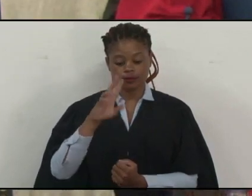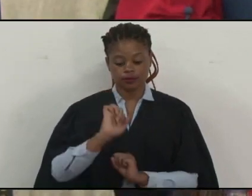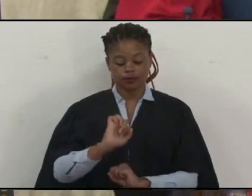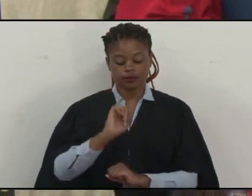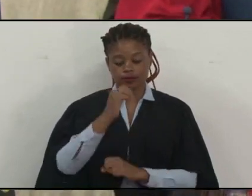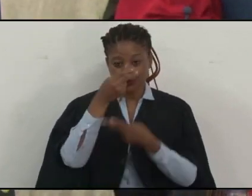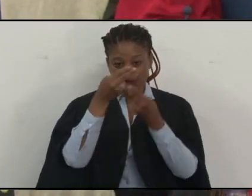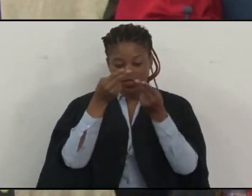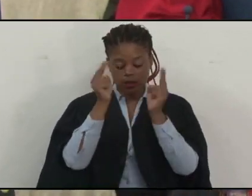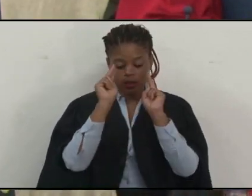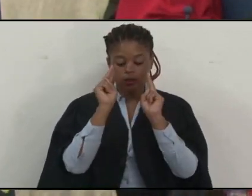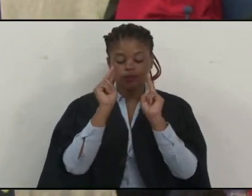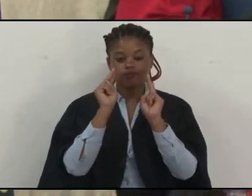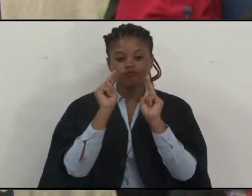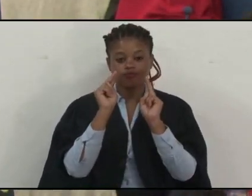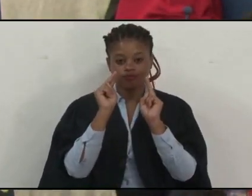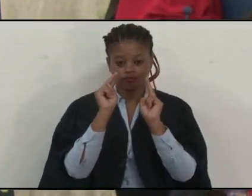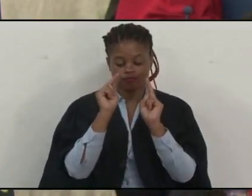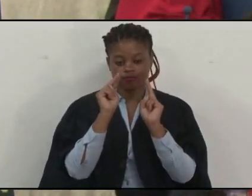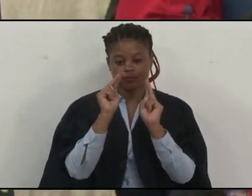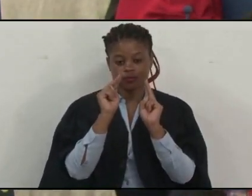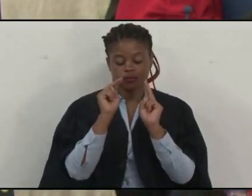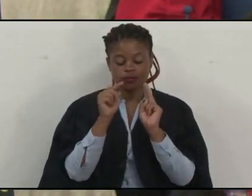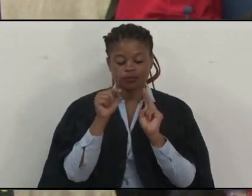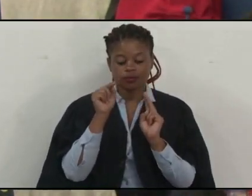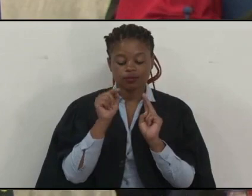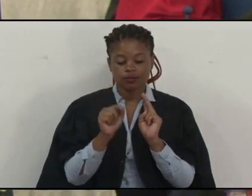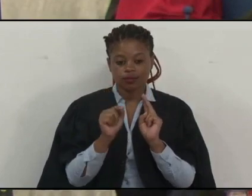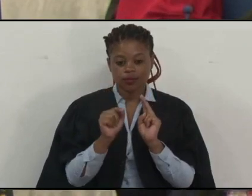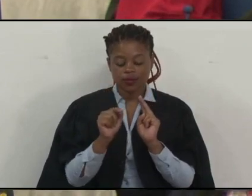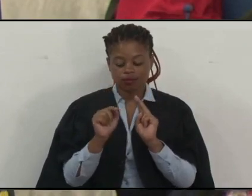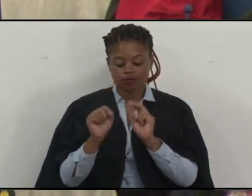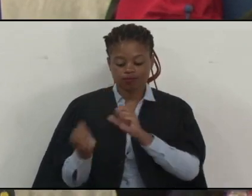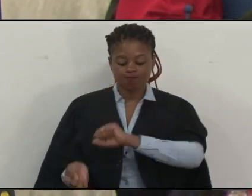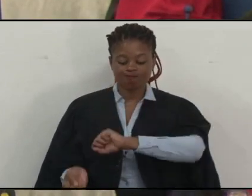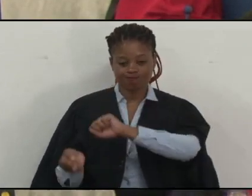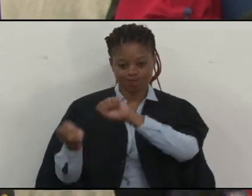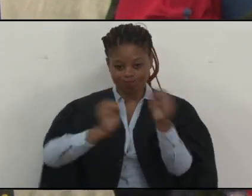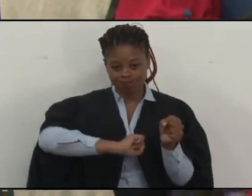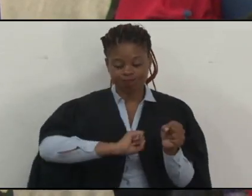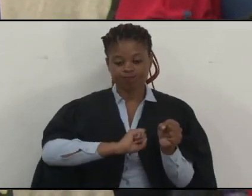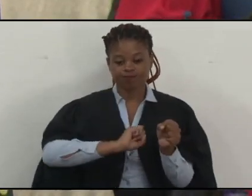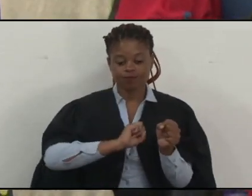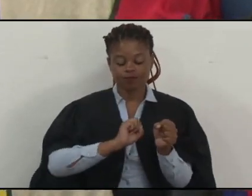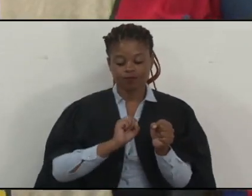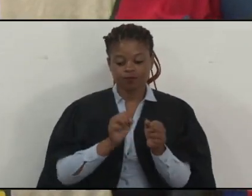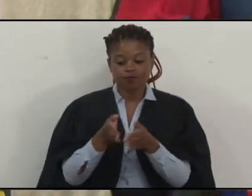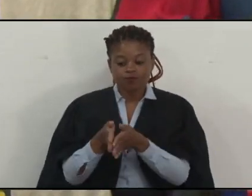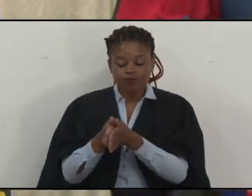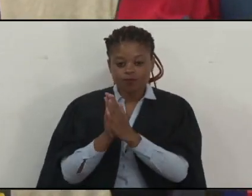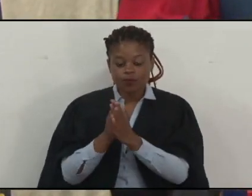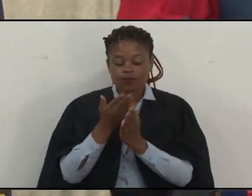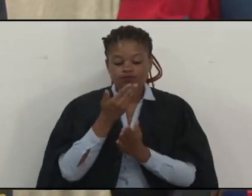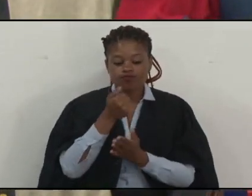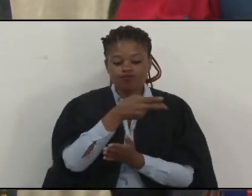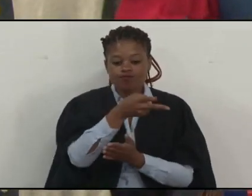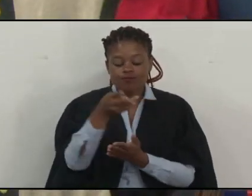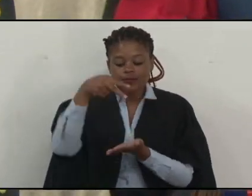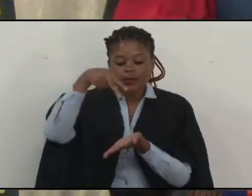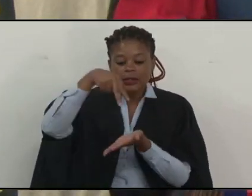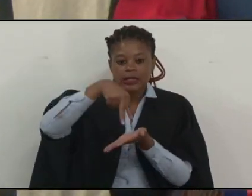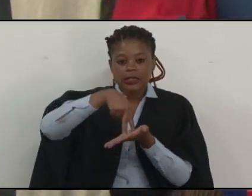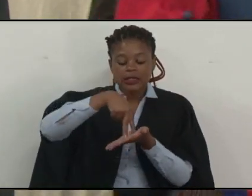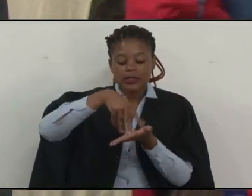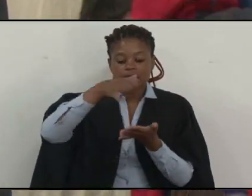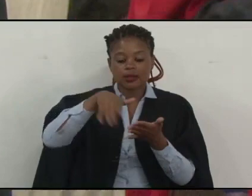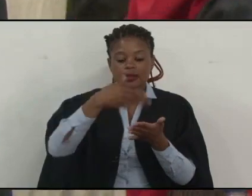the University, I now declare the congregation dissolved. I request the congregation